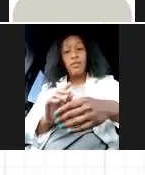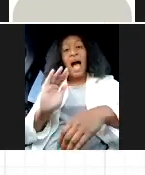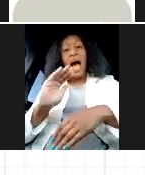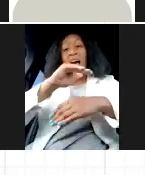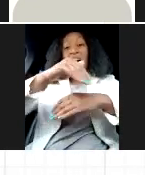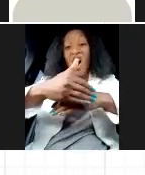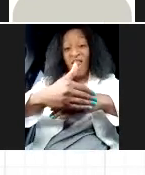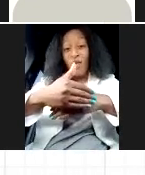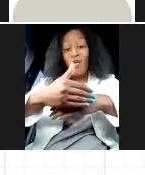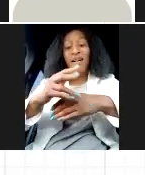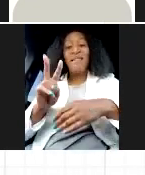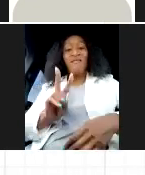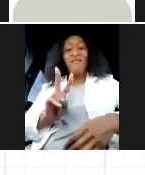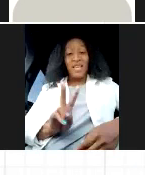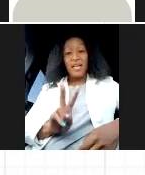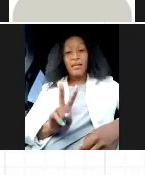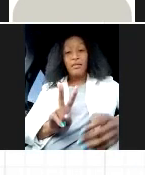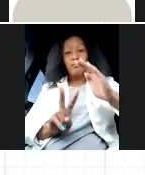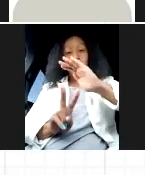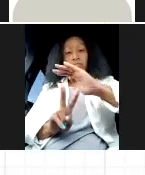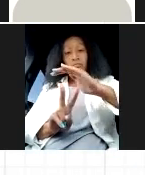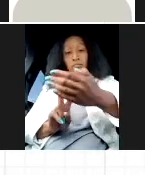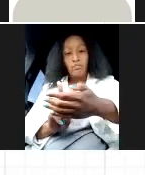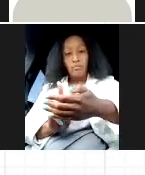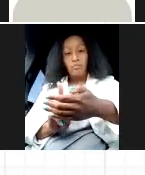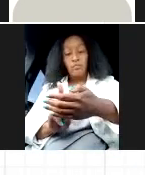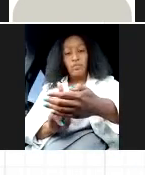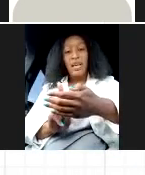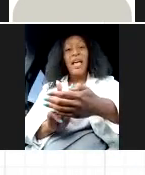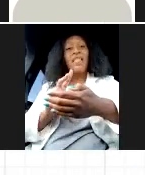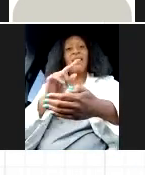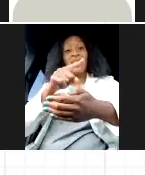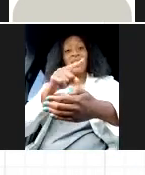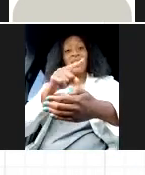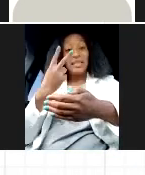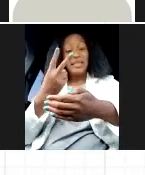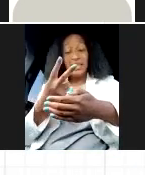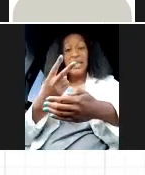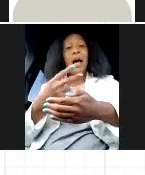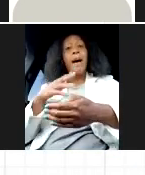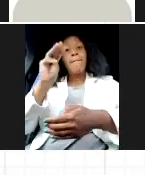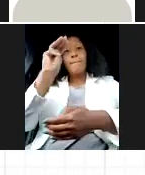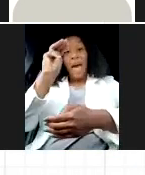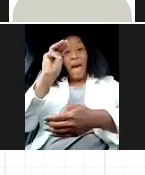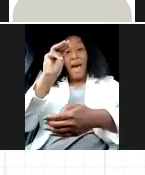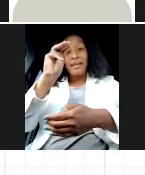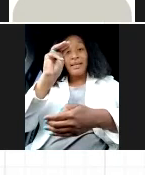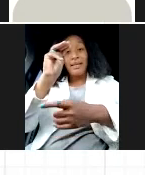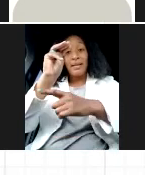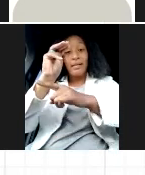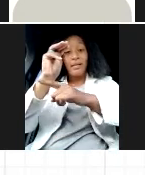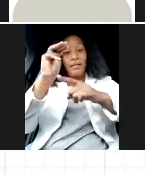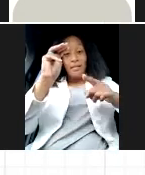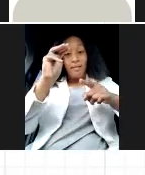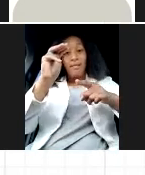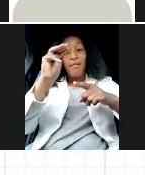divide M by D, or mass divided by density. If I'm trying to find mass, I cover